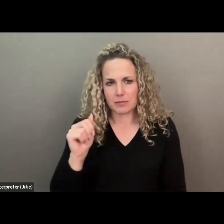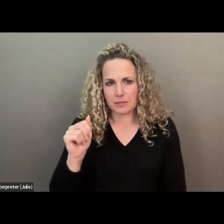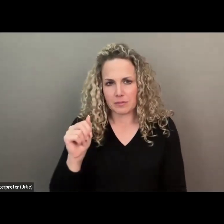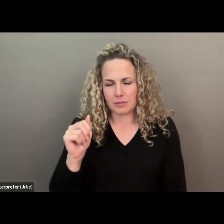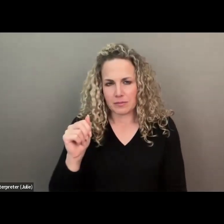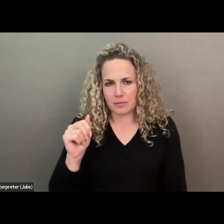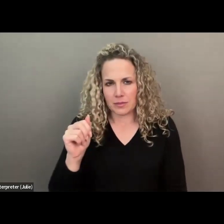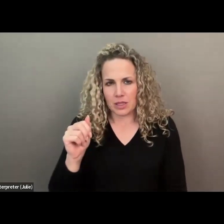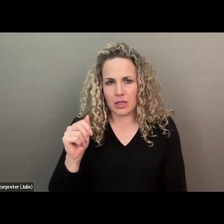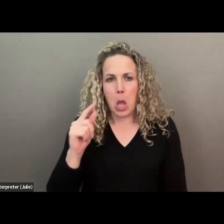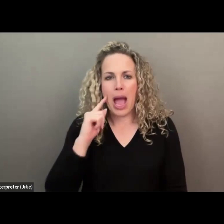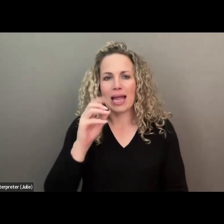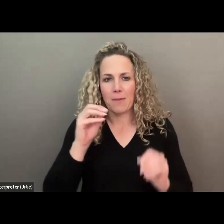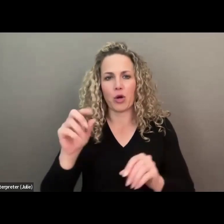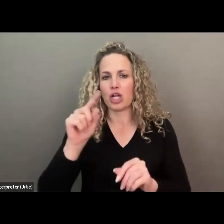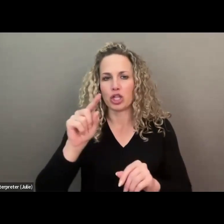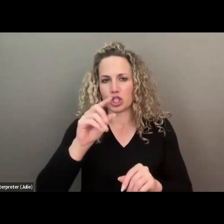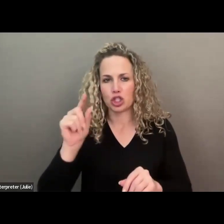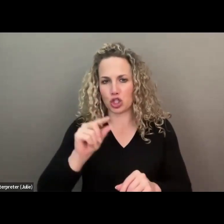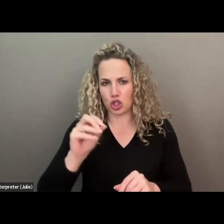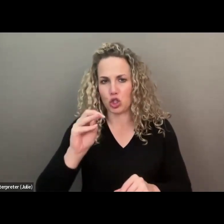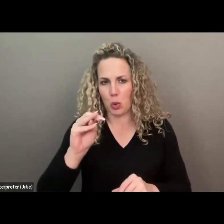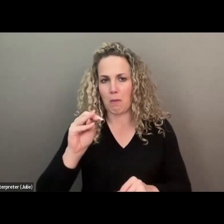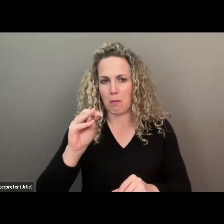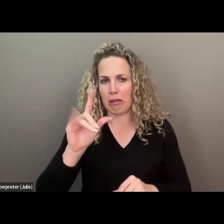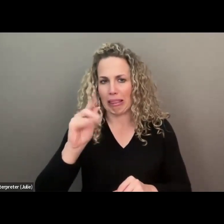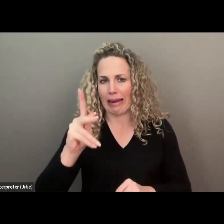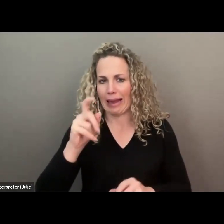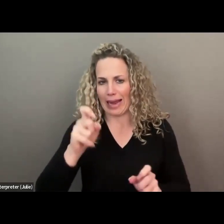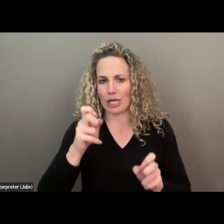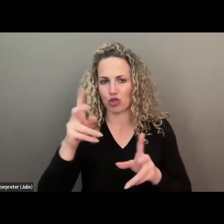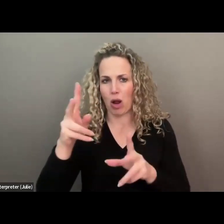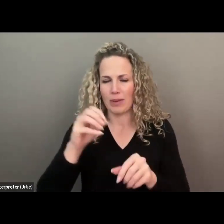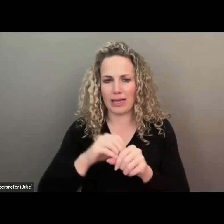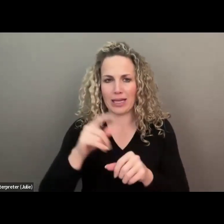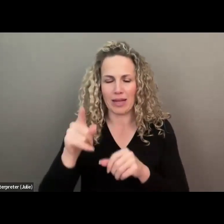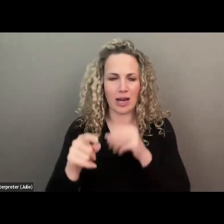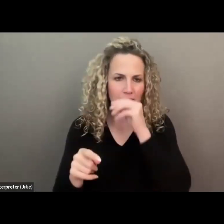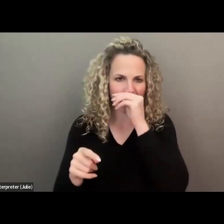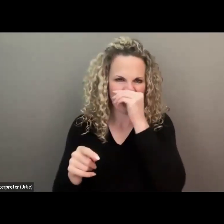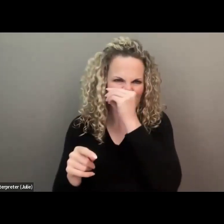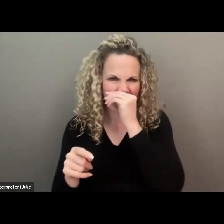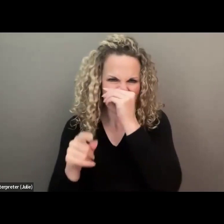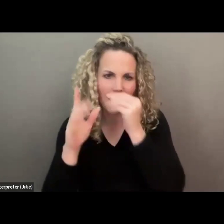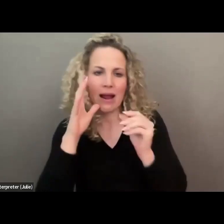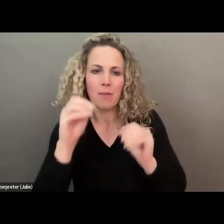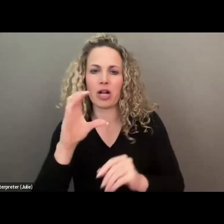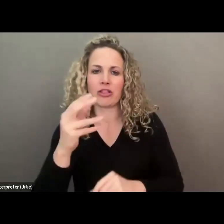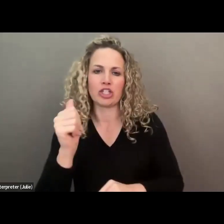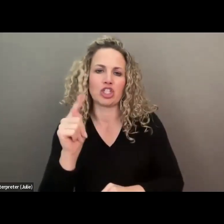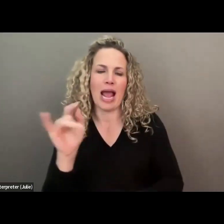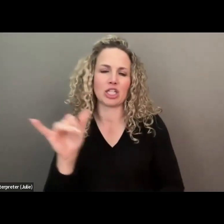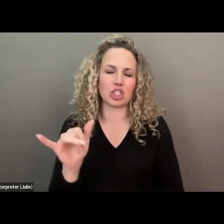can even, I think, drop the Zoom link into the copy hyperlink. I'll even drop that into the chat as well so that you